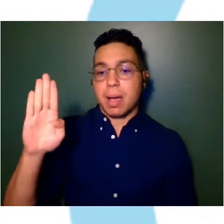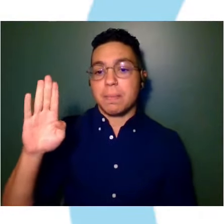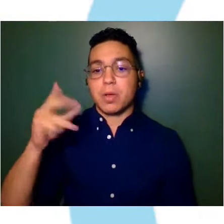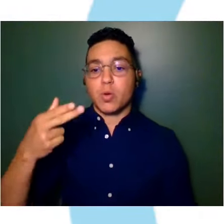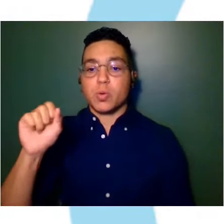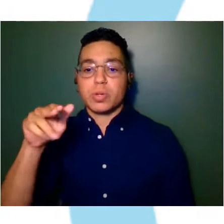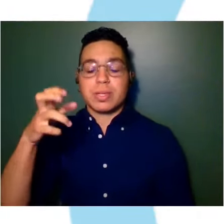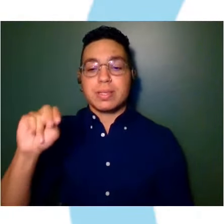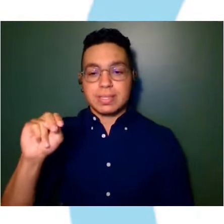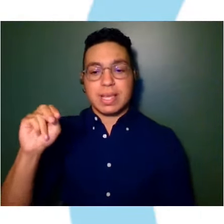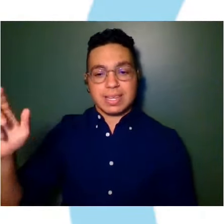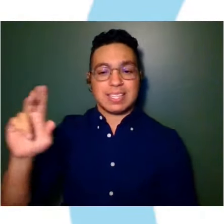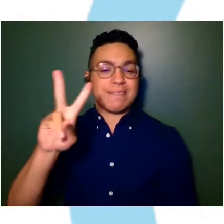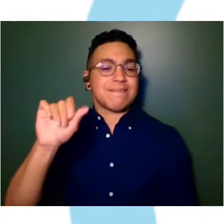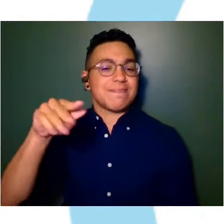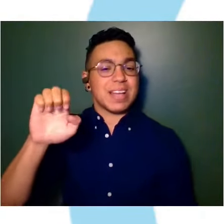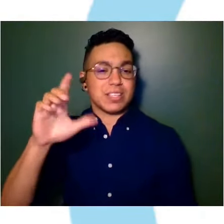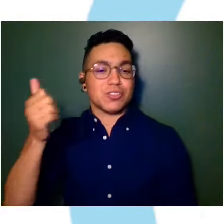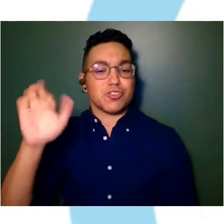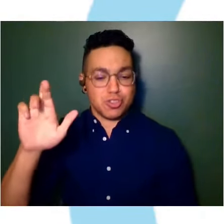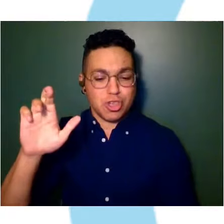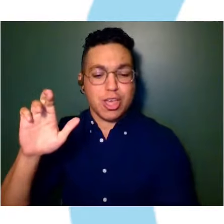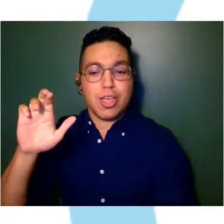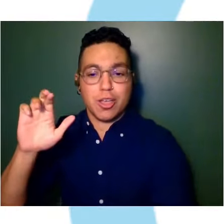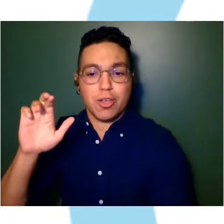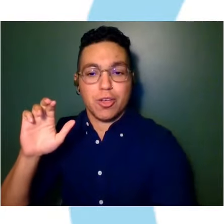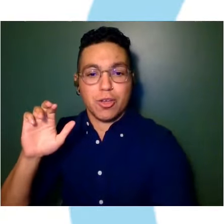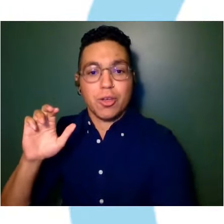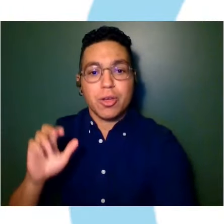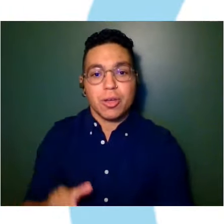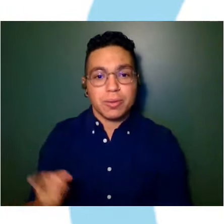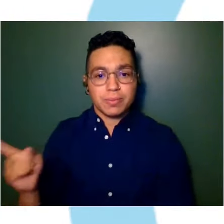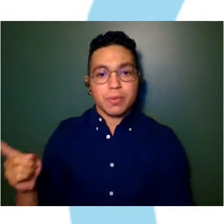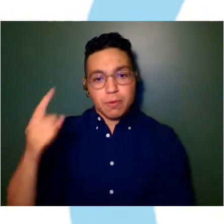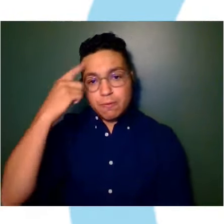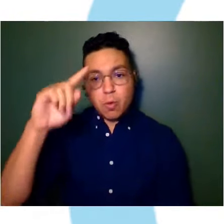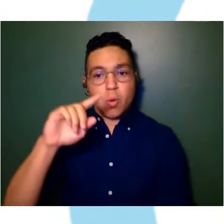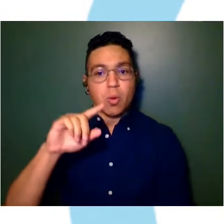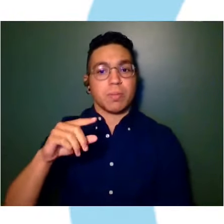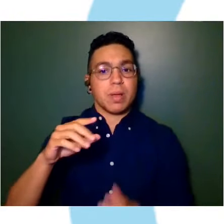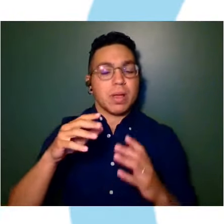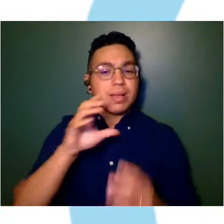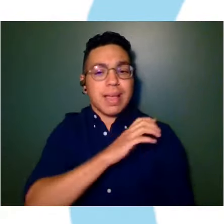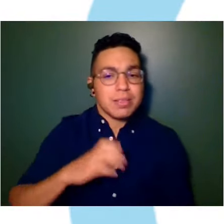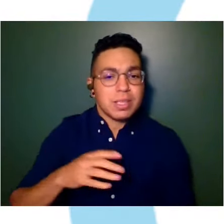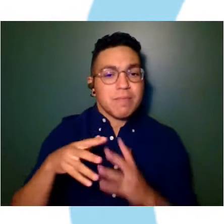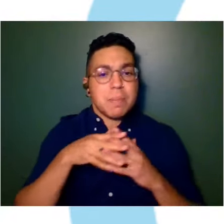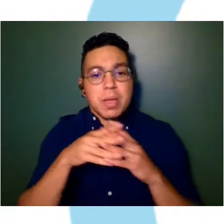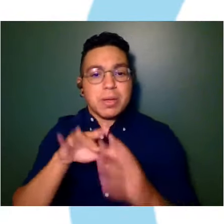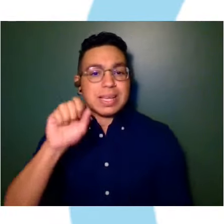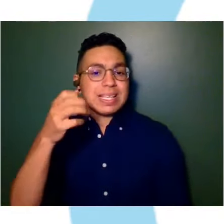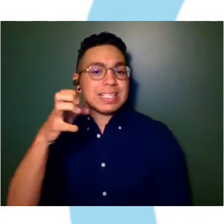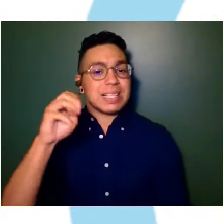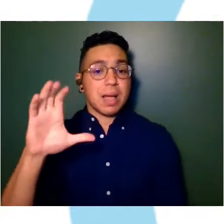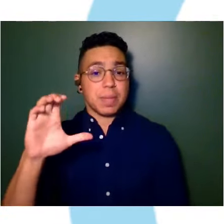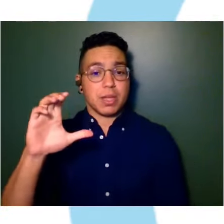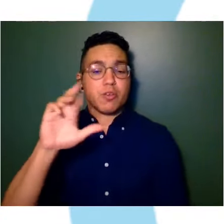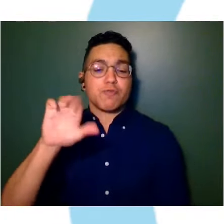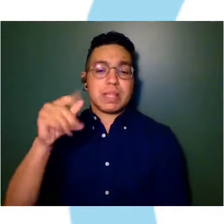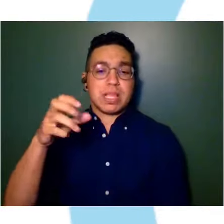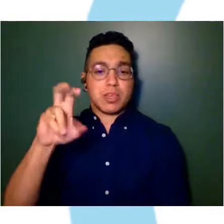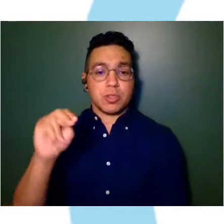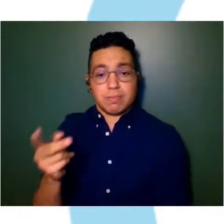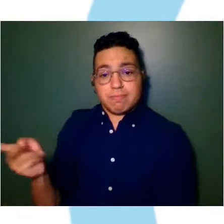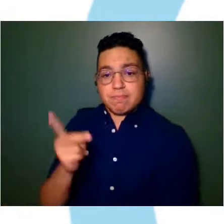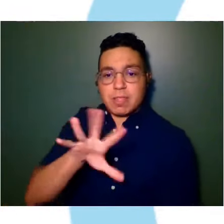Simab have maintained regular presence at the protests. For a decade, Lamar Wise has been focused on systemic anti-Black